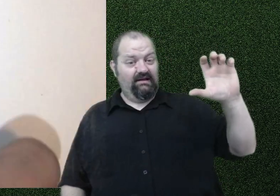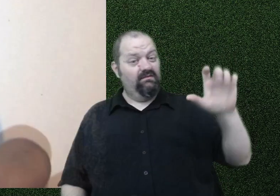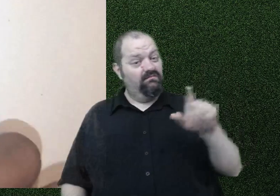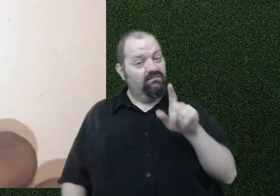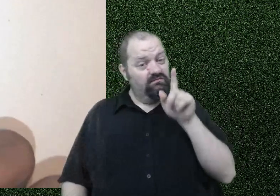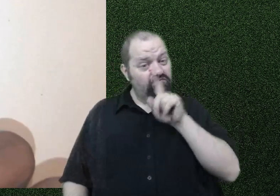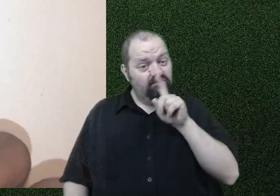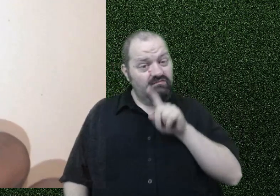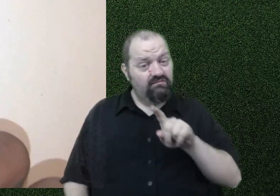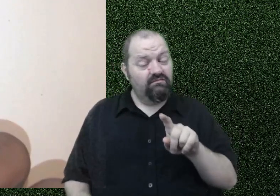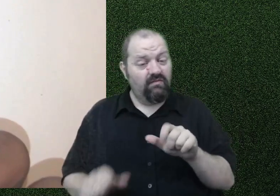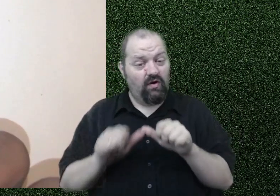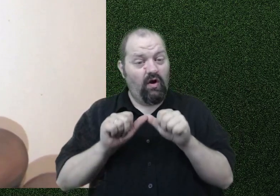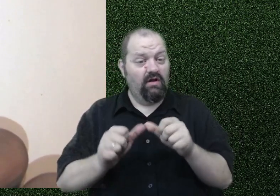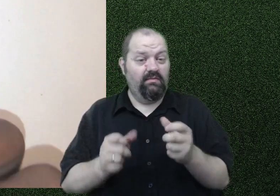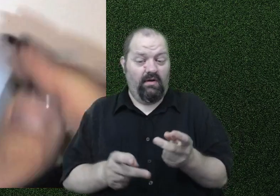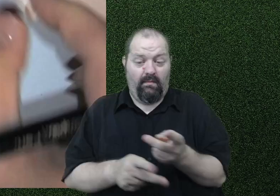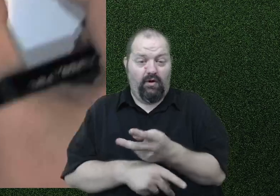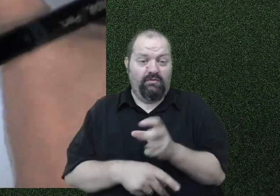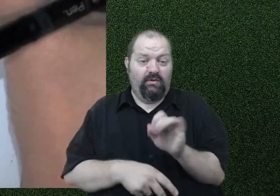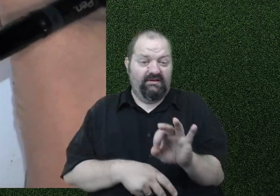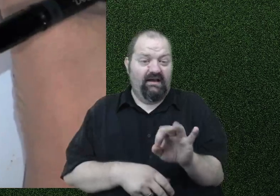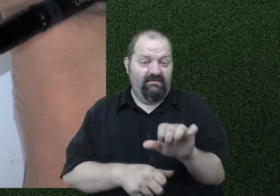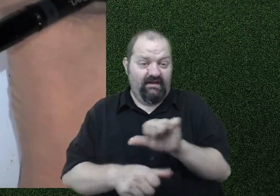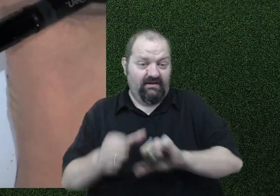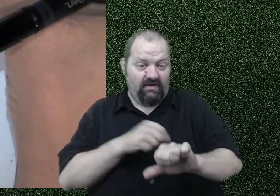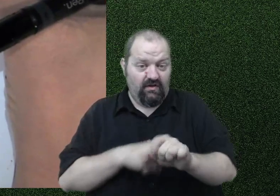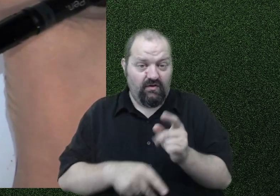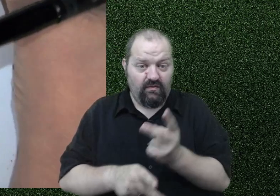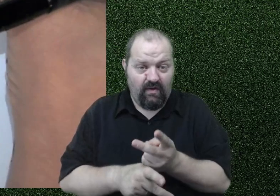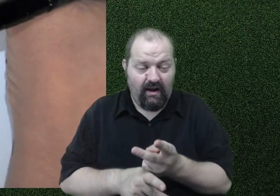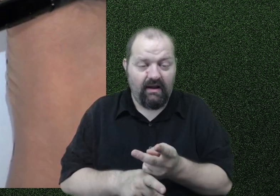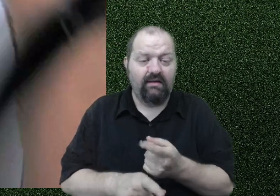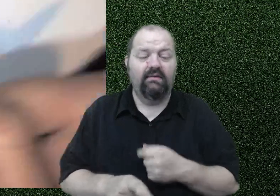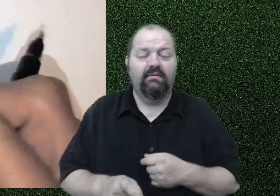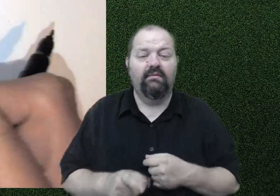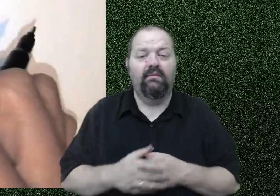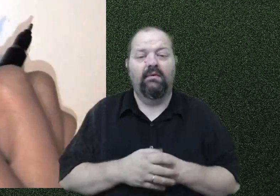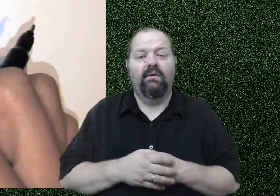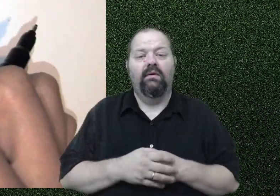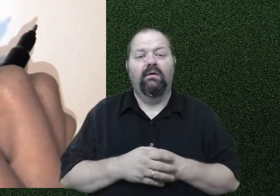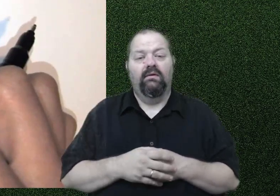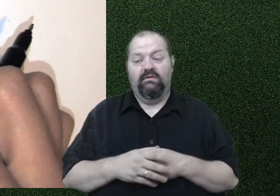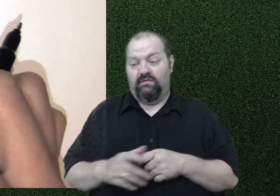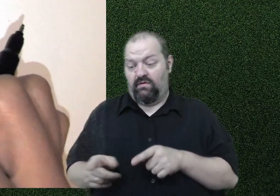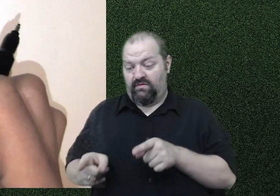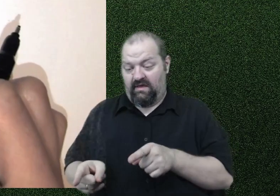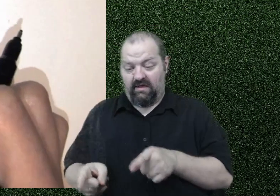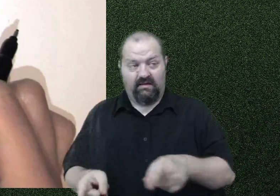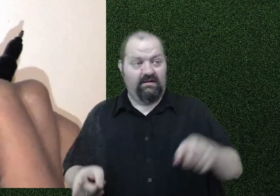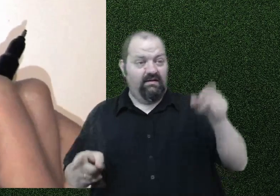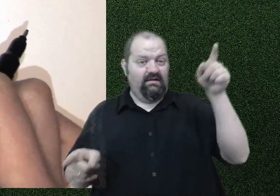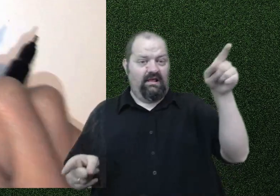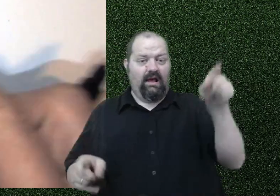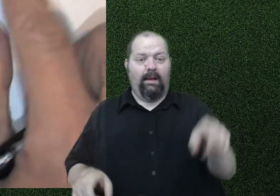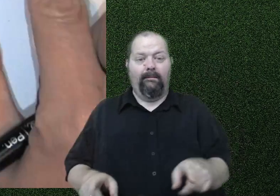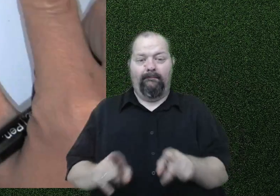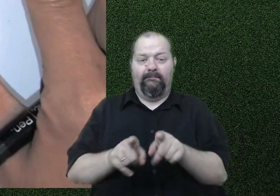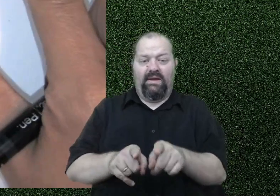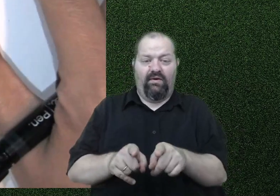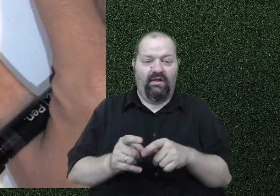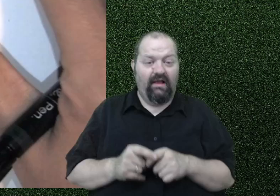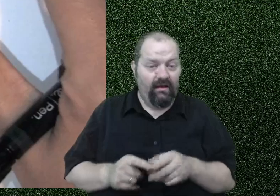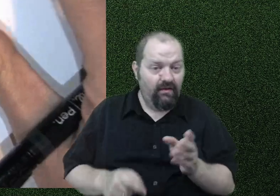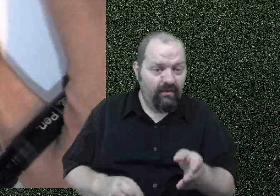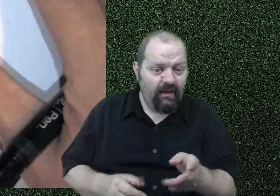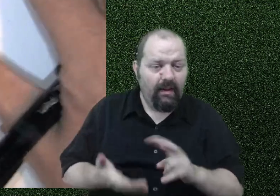they would have to be constant multiples of each other? Doesn't that vector have to be parallel to that vector? And if those vectors are parallel,